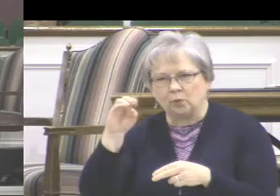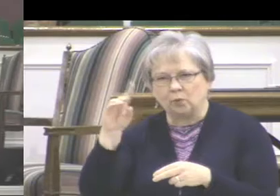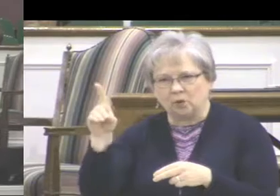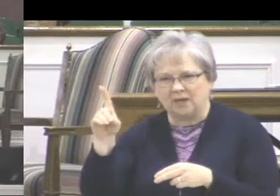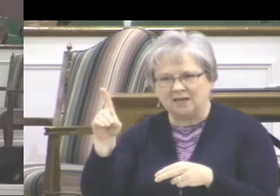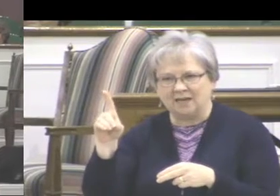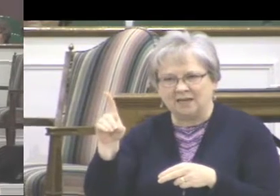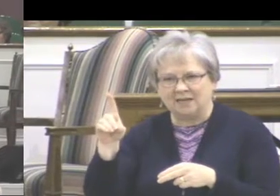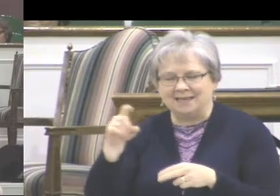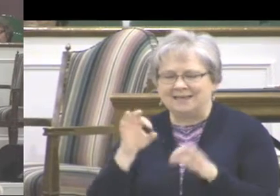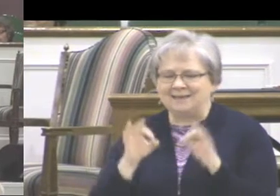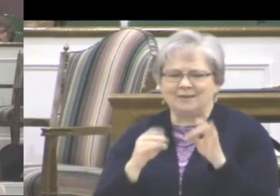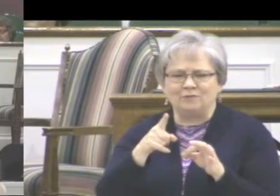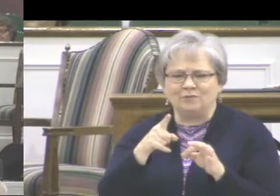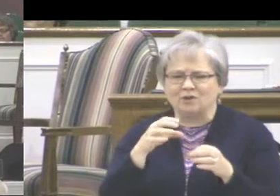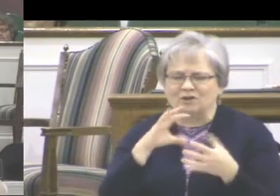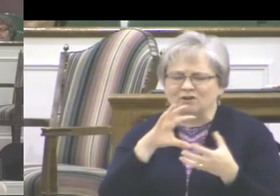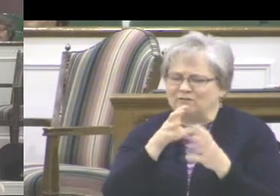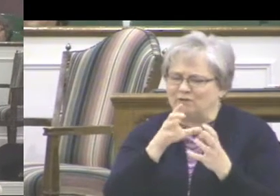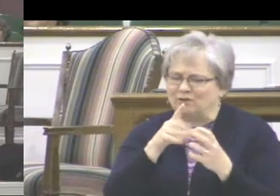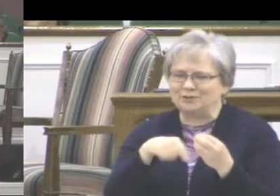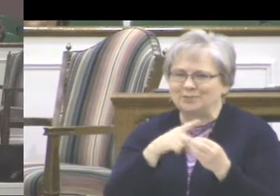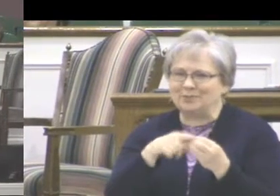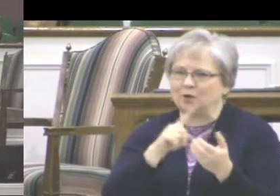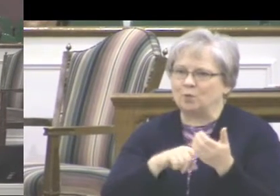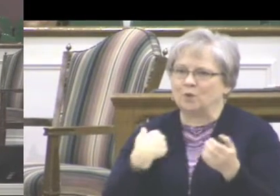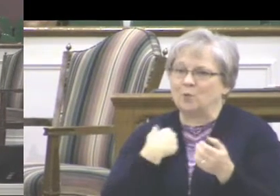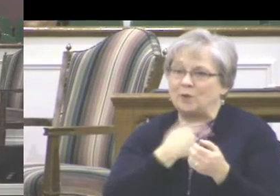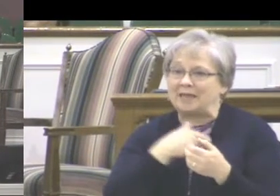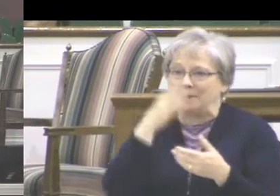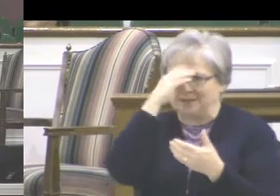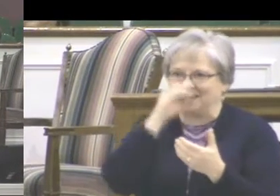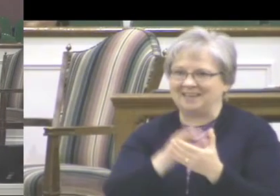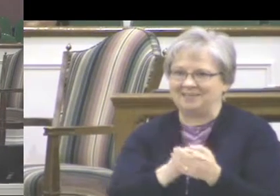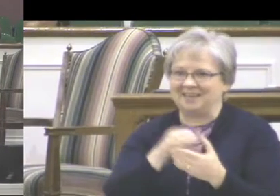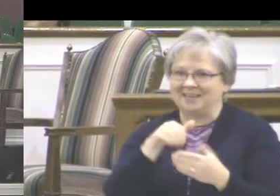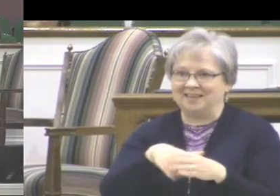that message, after this song, I don't think anymore.